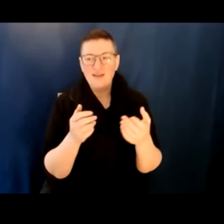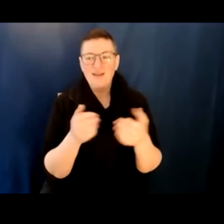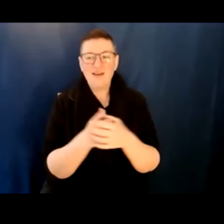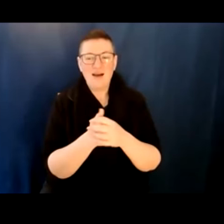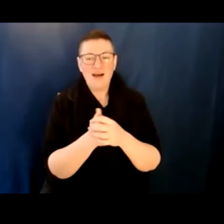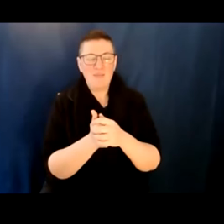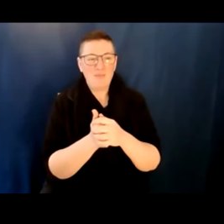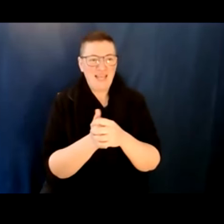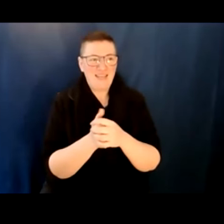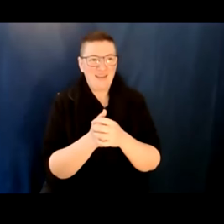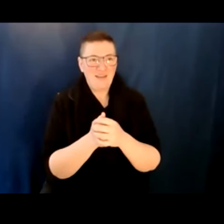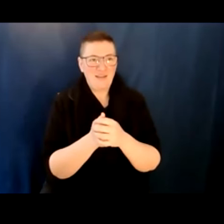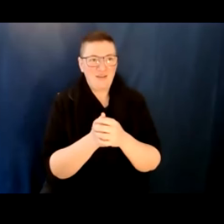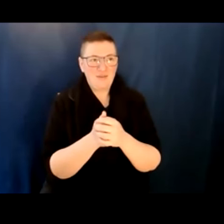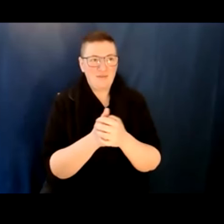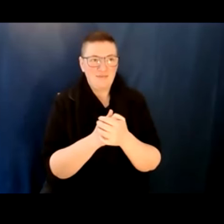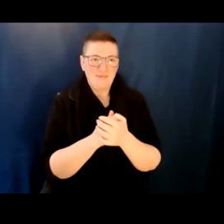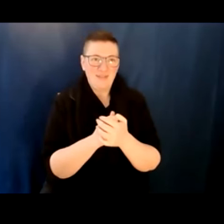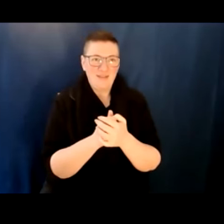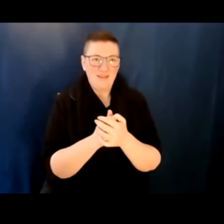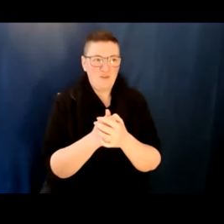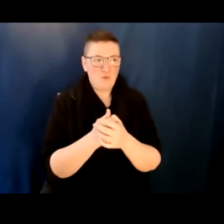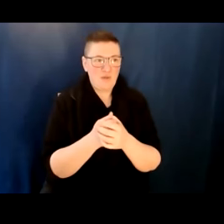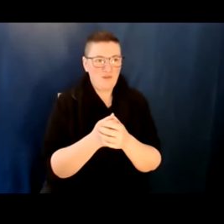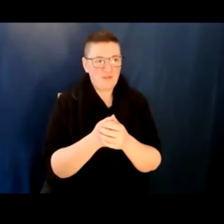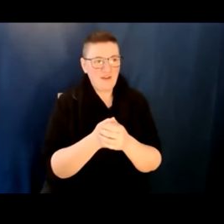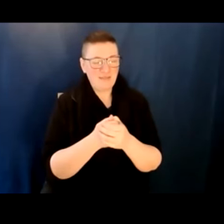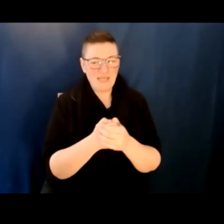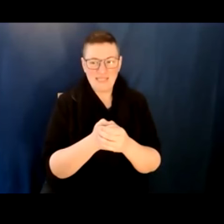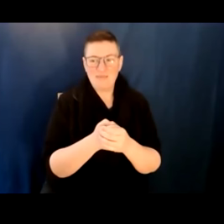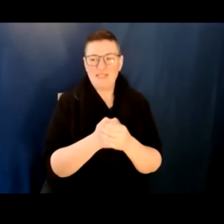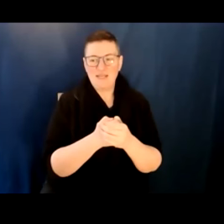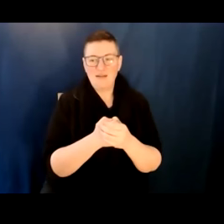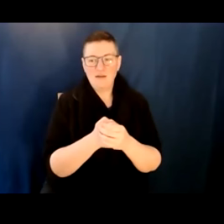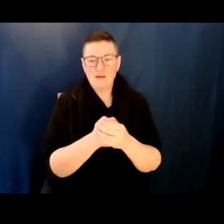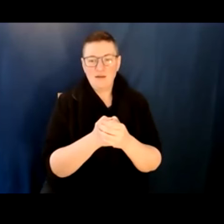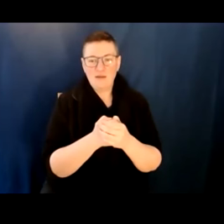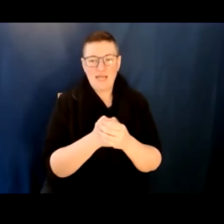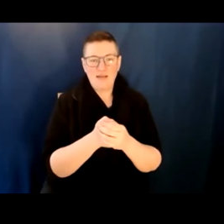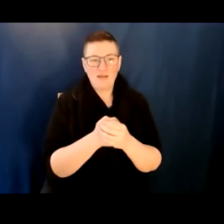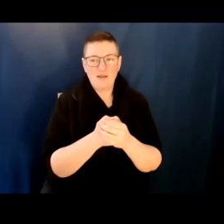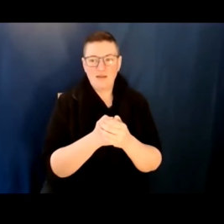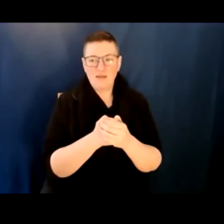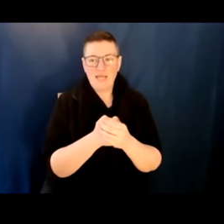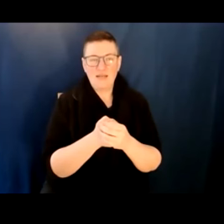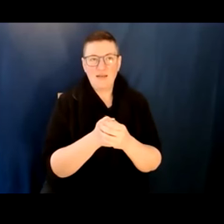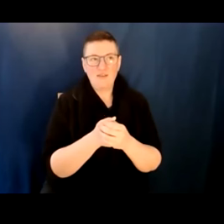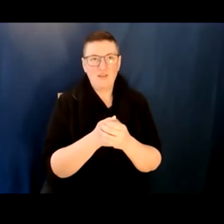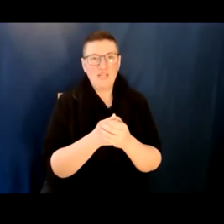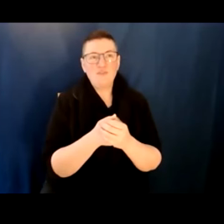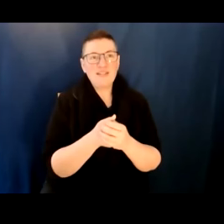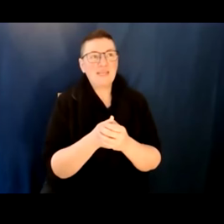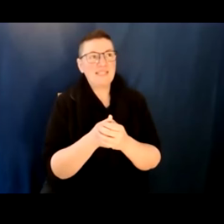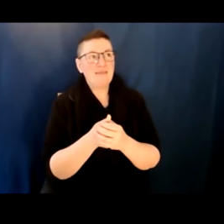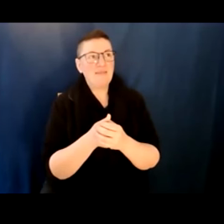nuance. But like, if you define something as limited, can